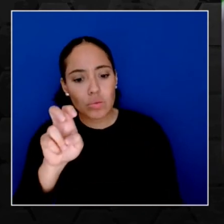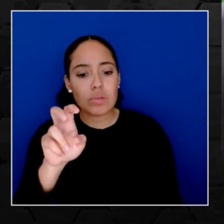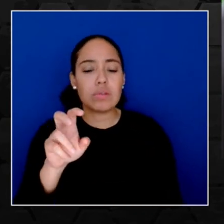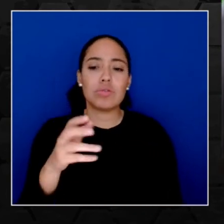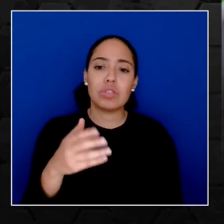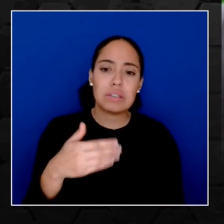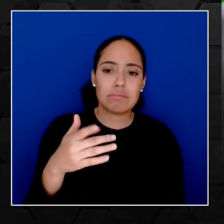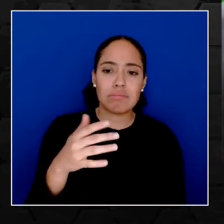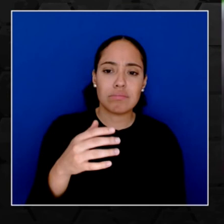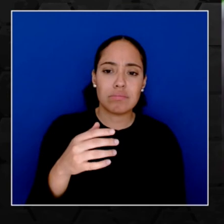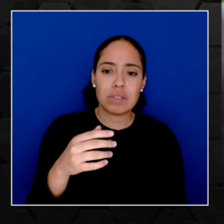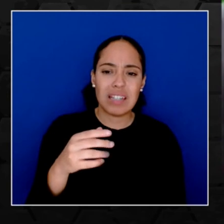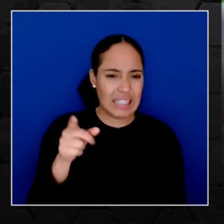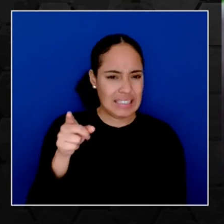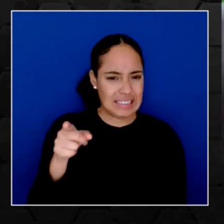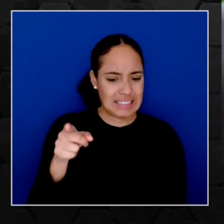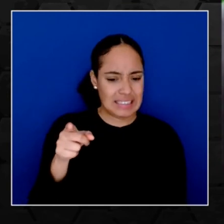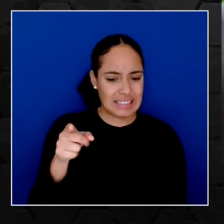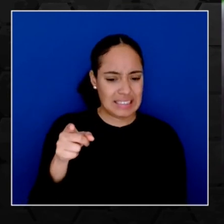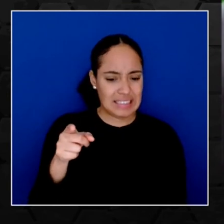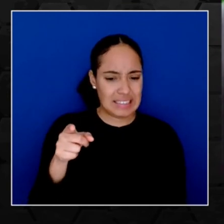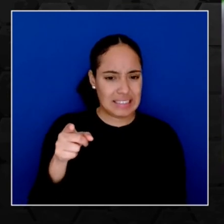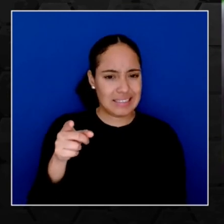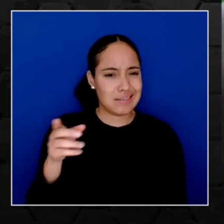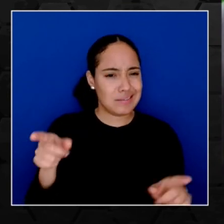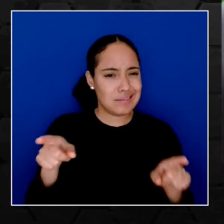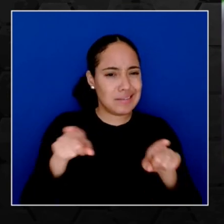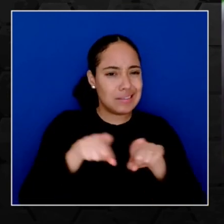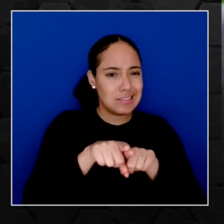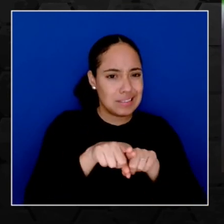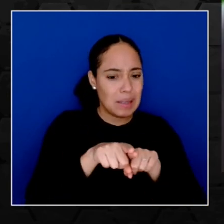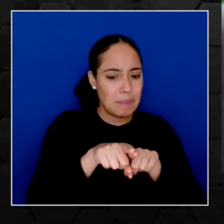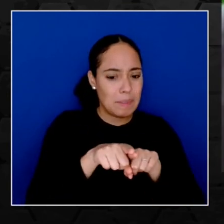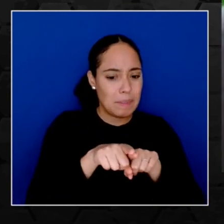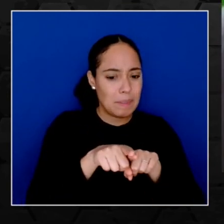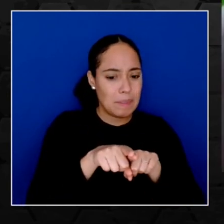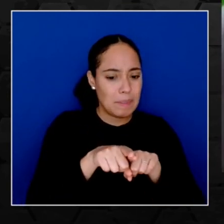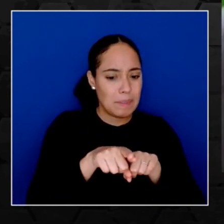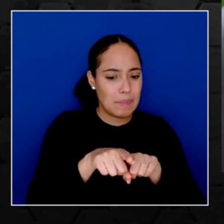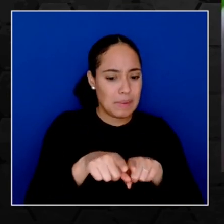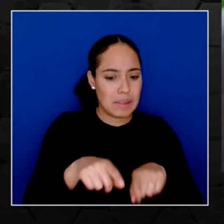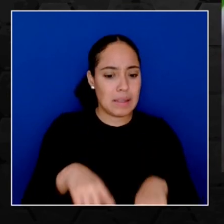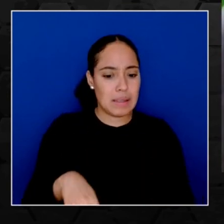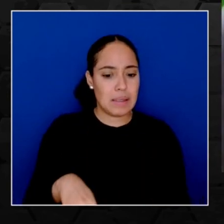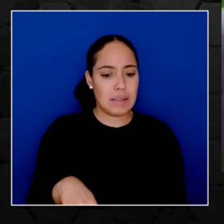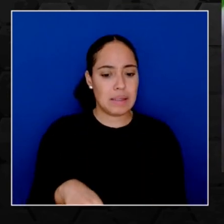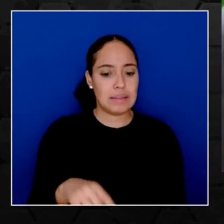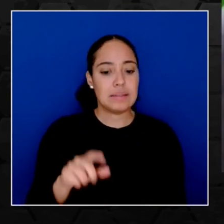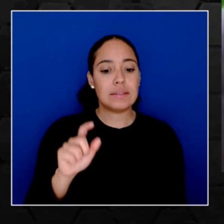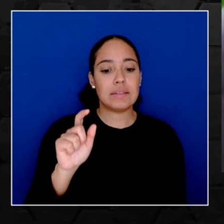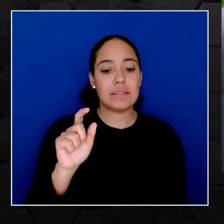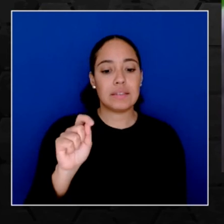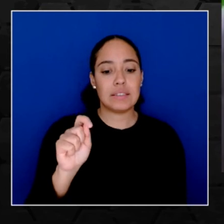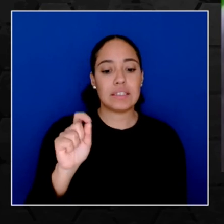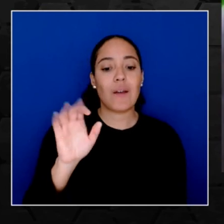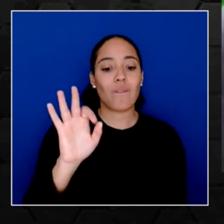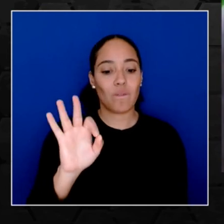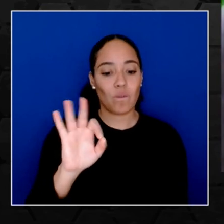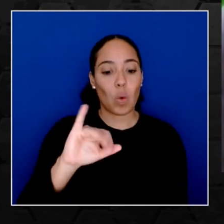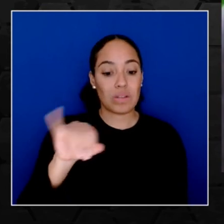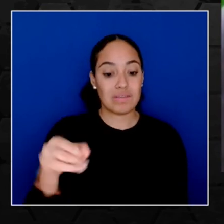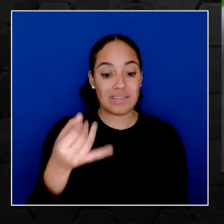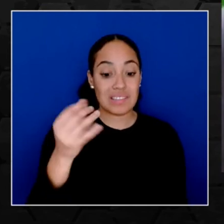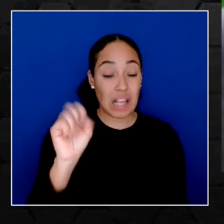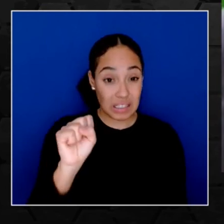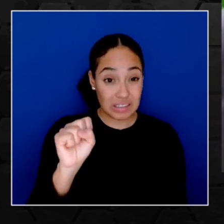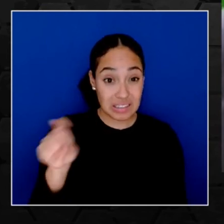algorithms? Is it the same way how it works for TensorFlow.js? Yeah, so there is a repository, not about the library I